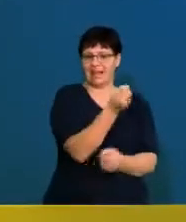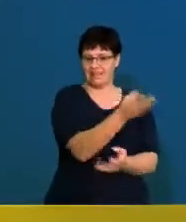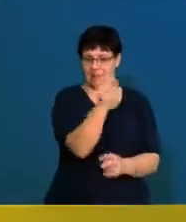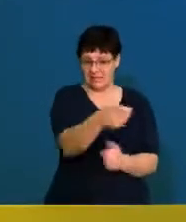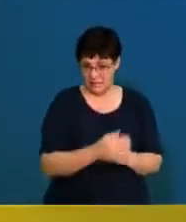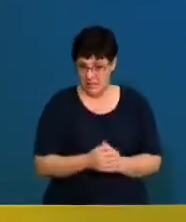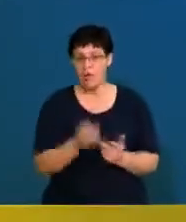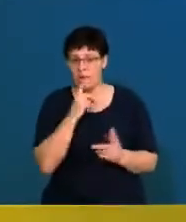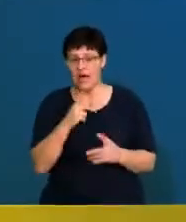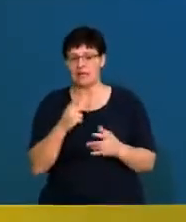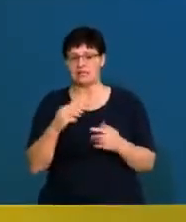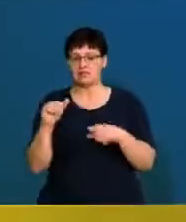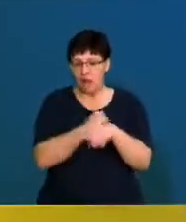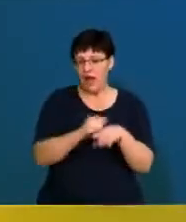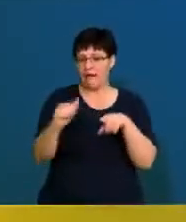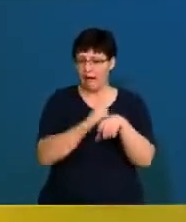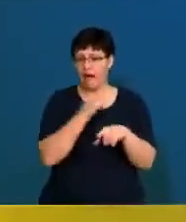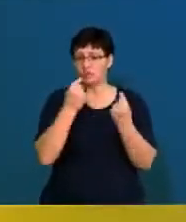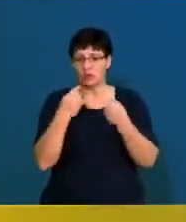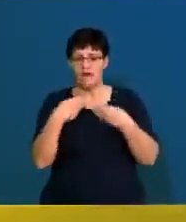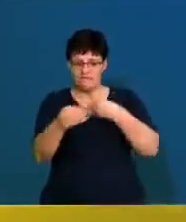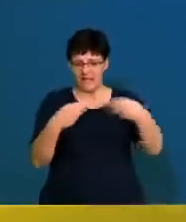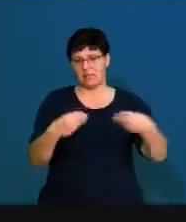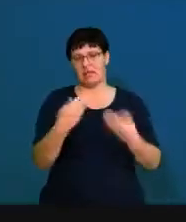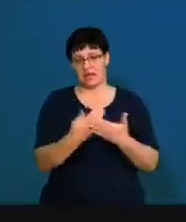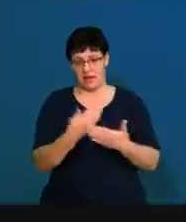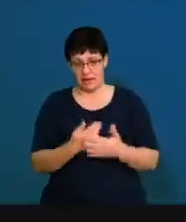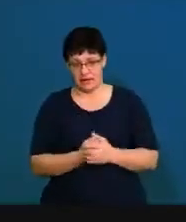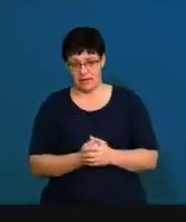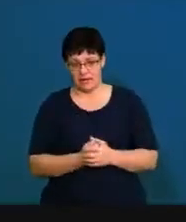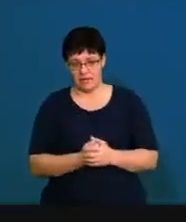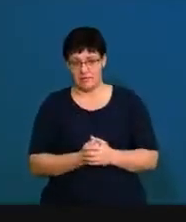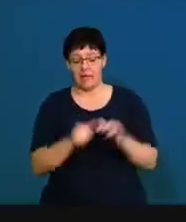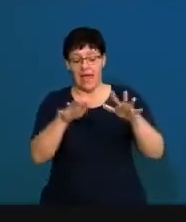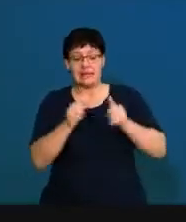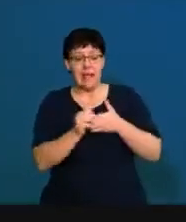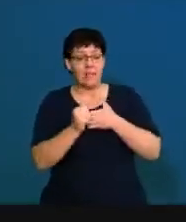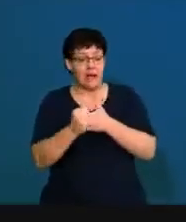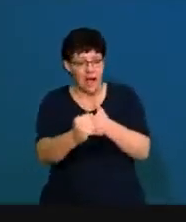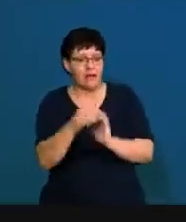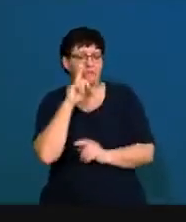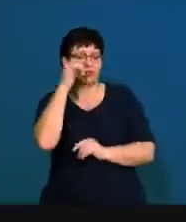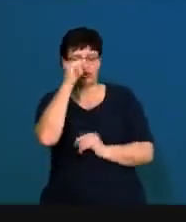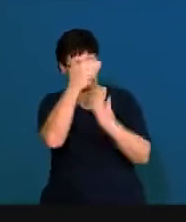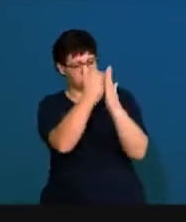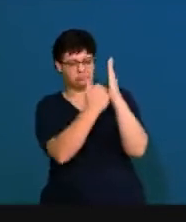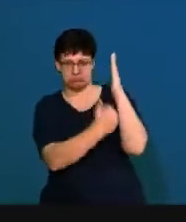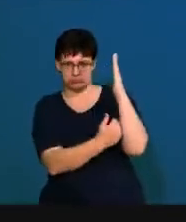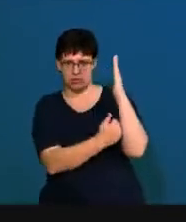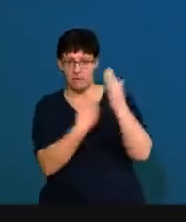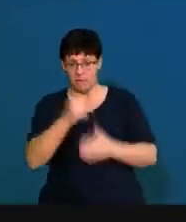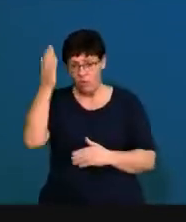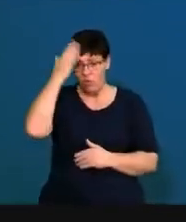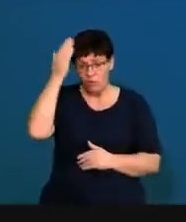So we need to exercise that flexibility, all right? Okay, so the exam guideline would be our checklist. Ask yourself, do I